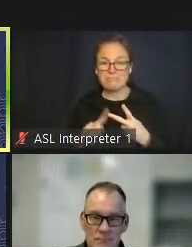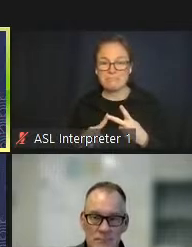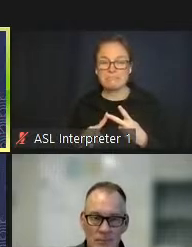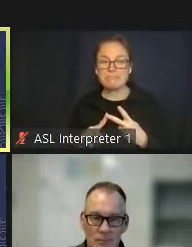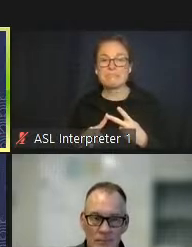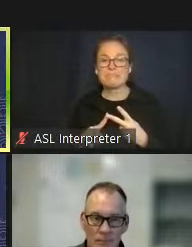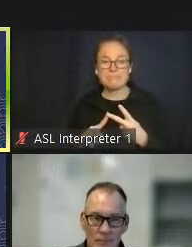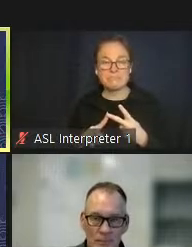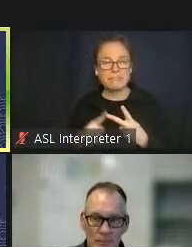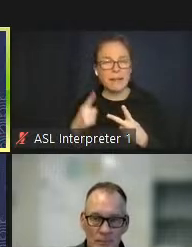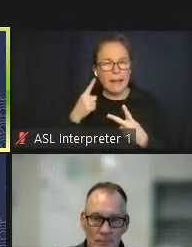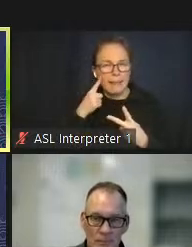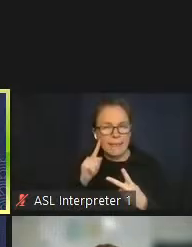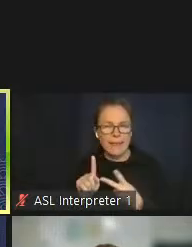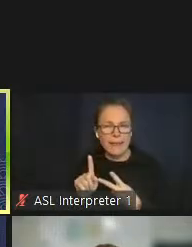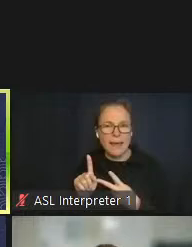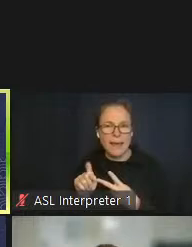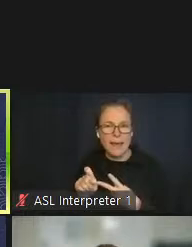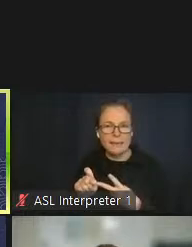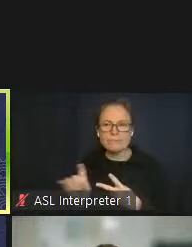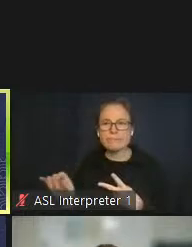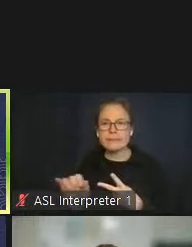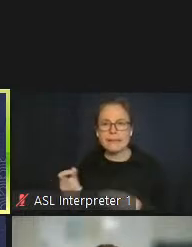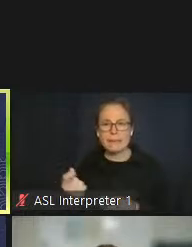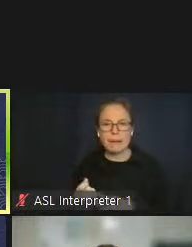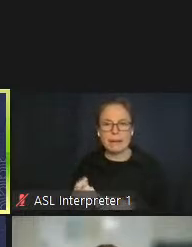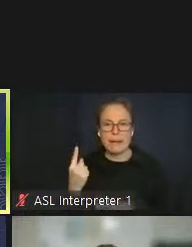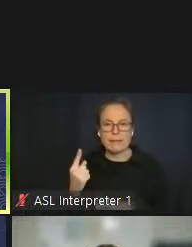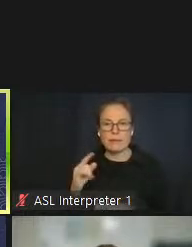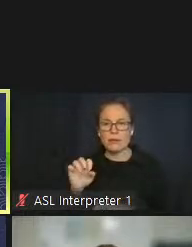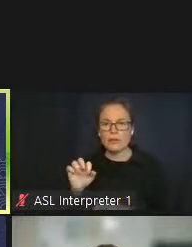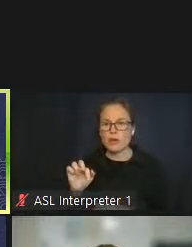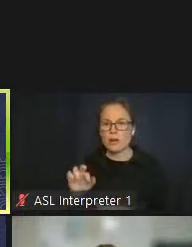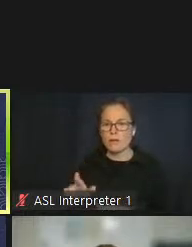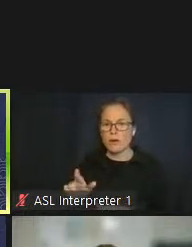think similarly last year, Jennifer Berghardt,